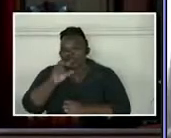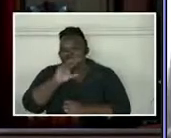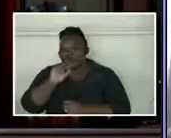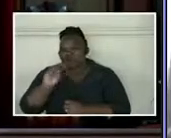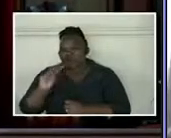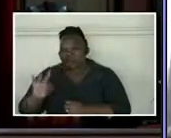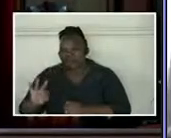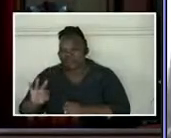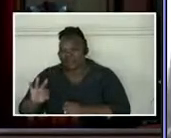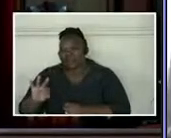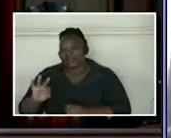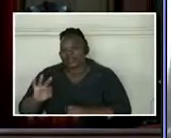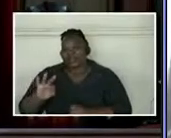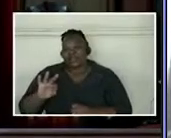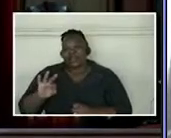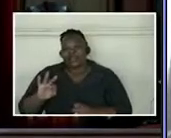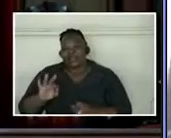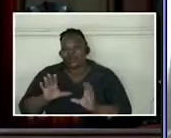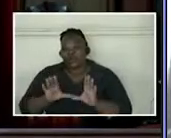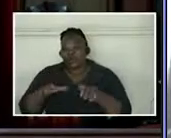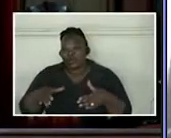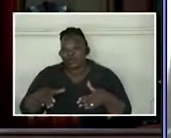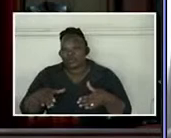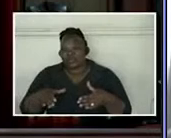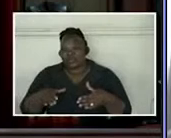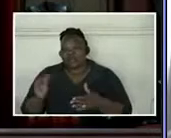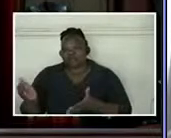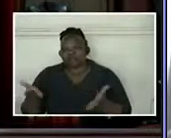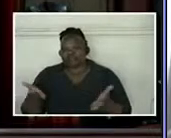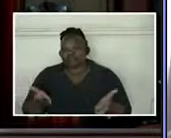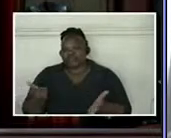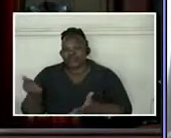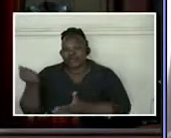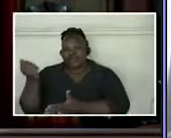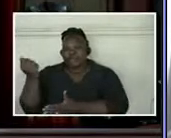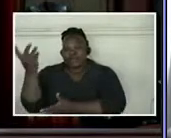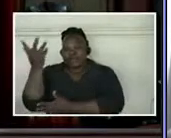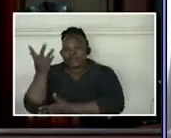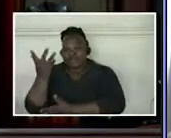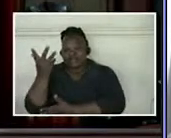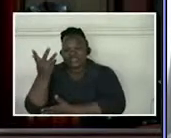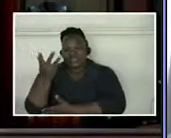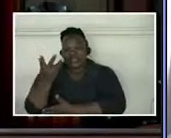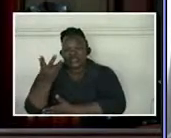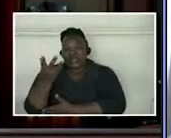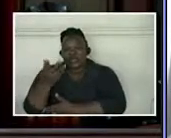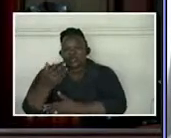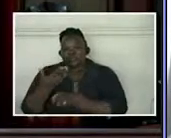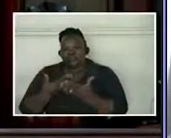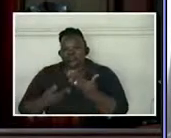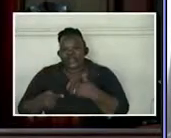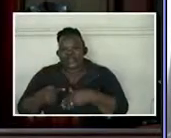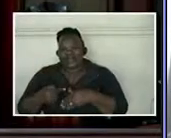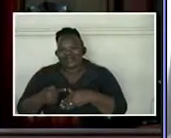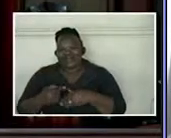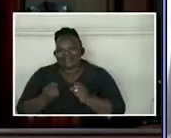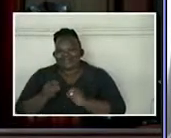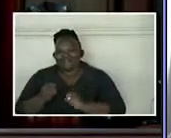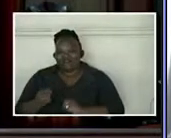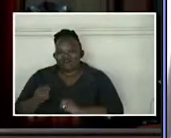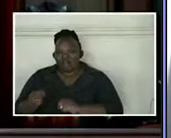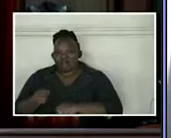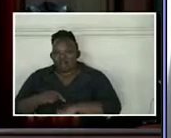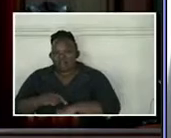the committee presents this report to the house under difficult circumstances which have been now worsened by the recent